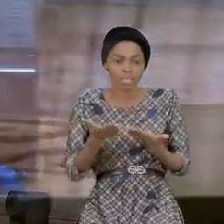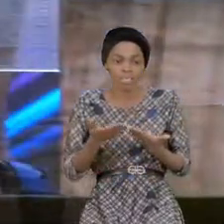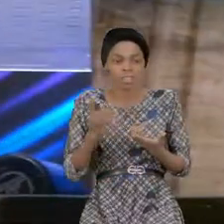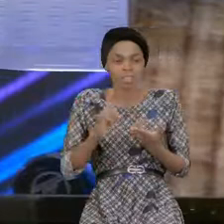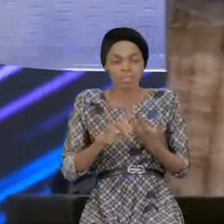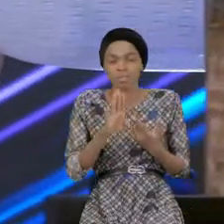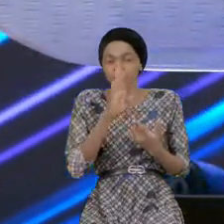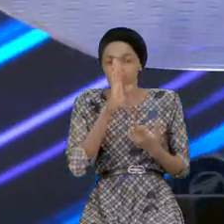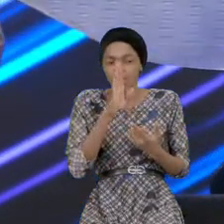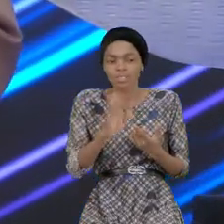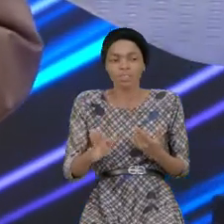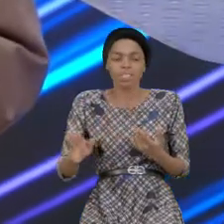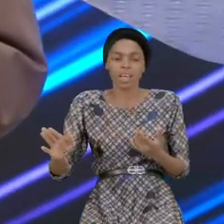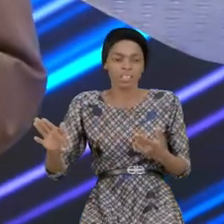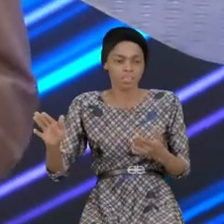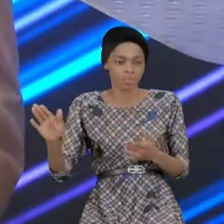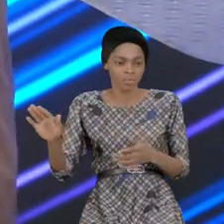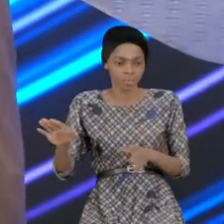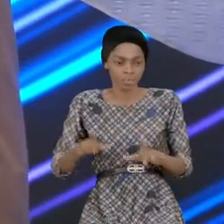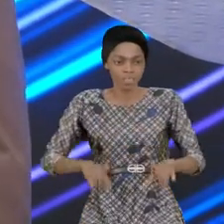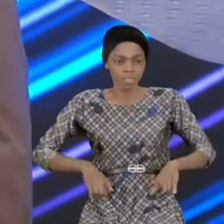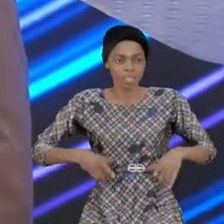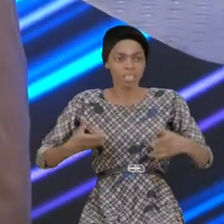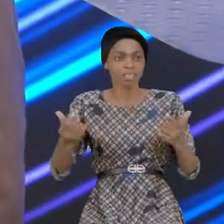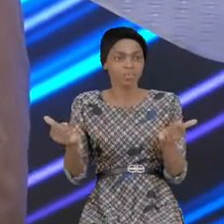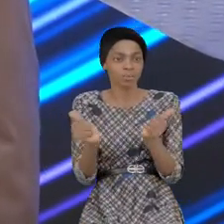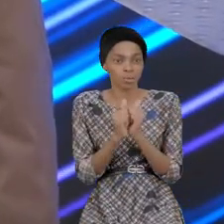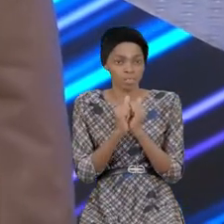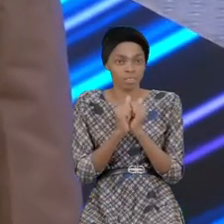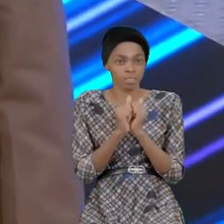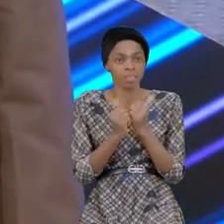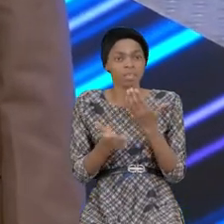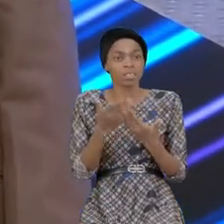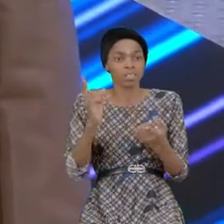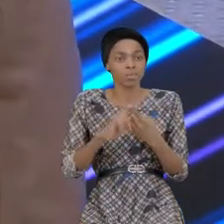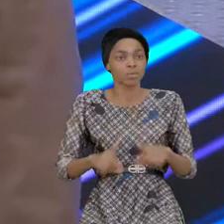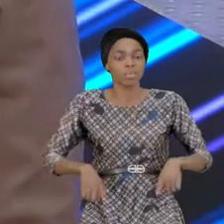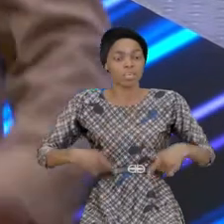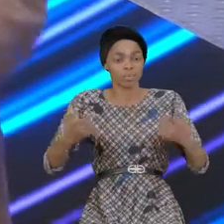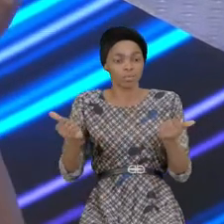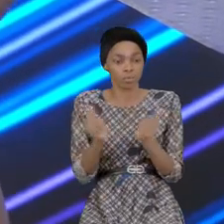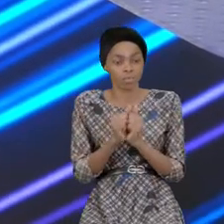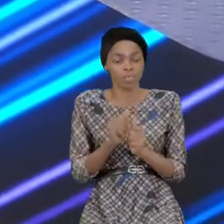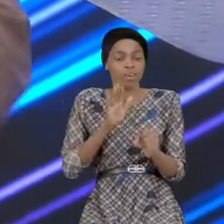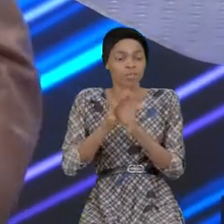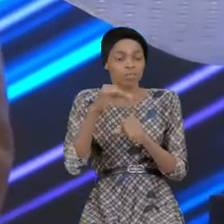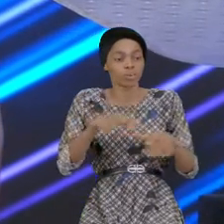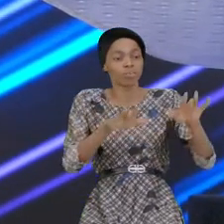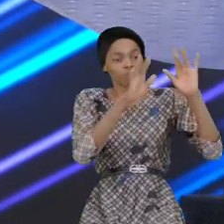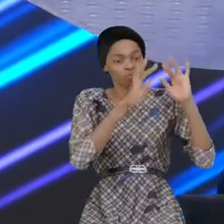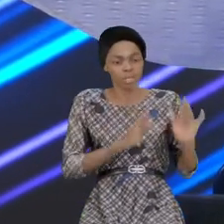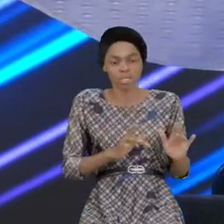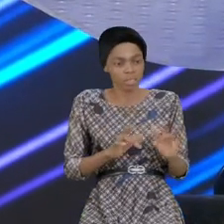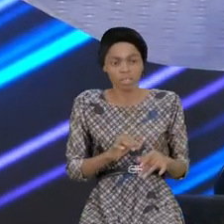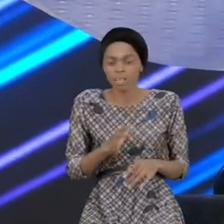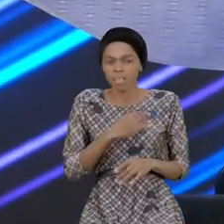with. That his standard is not so high that nobody can live with him. He complains every